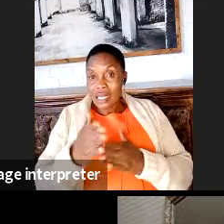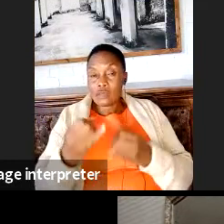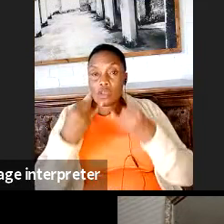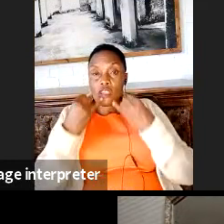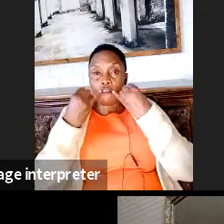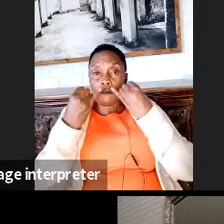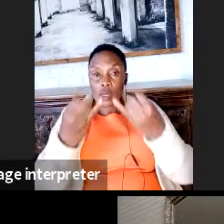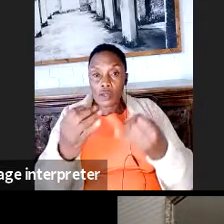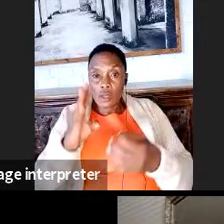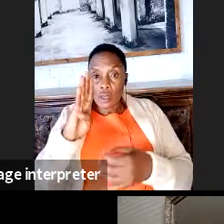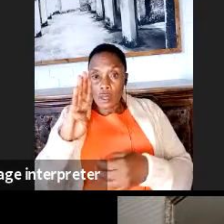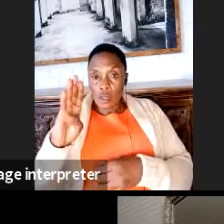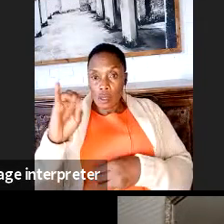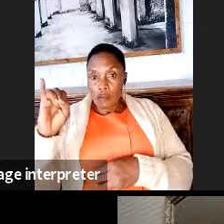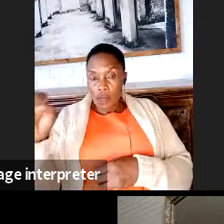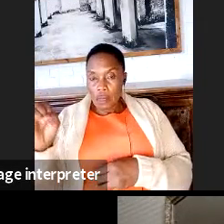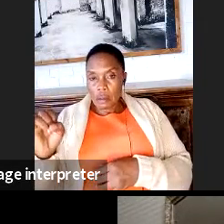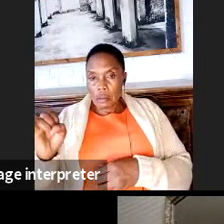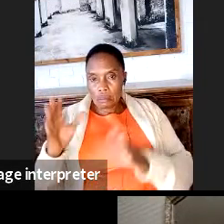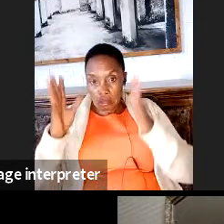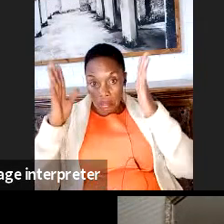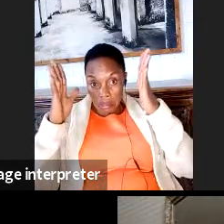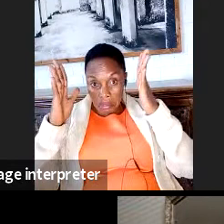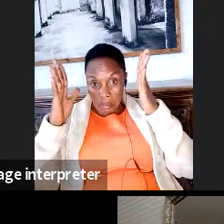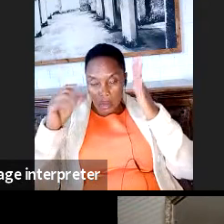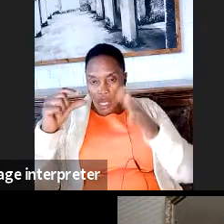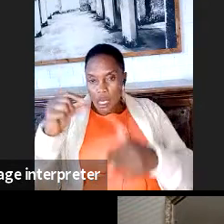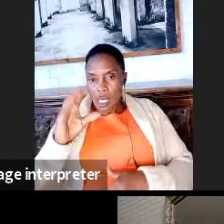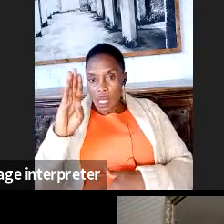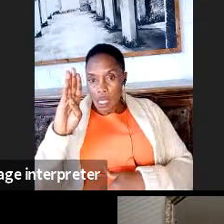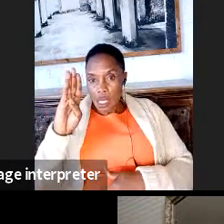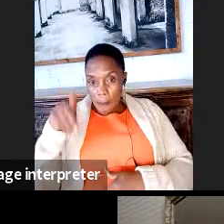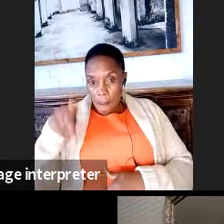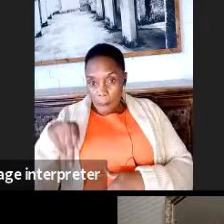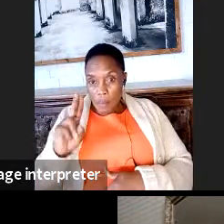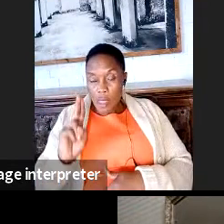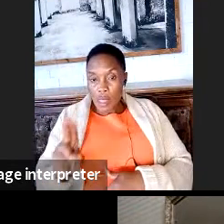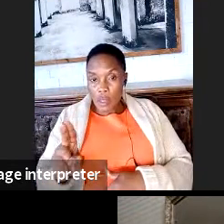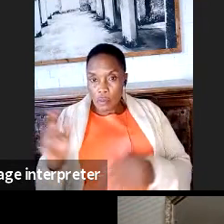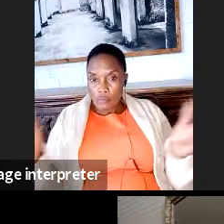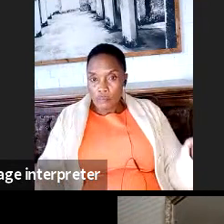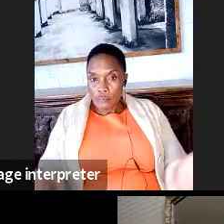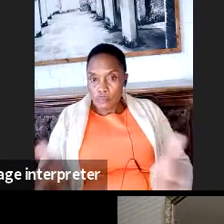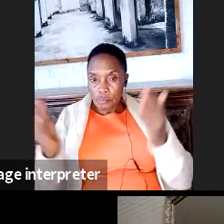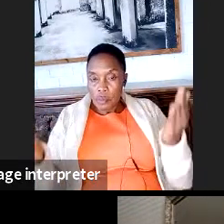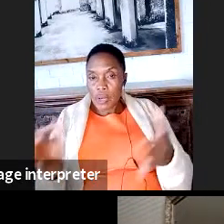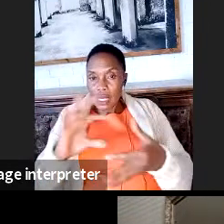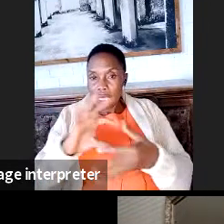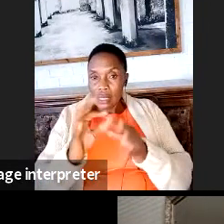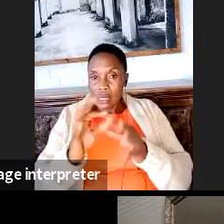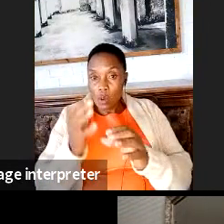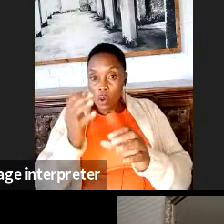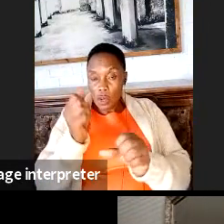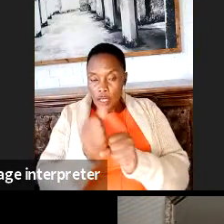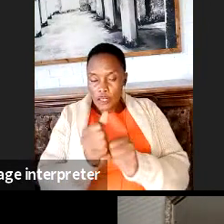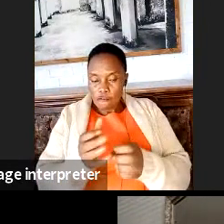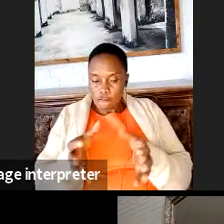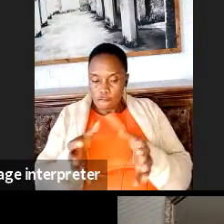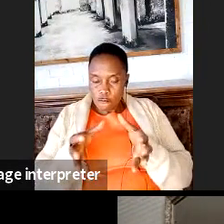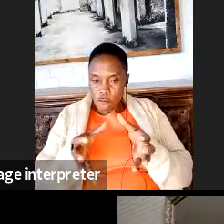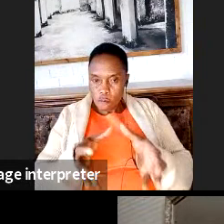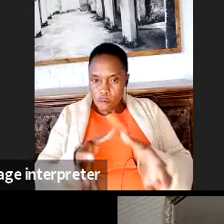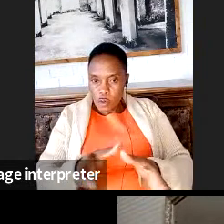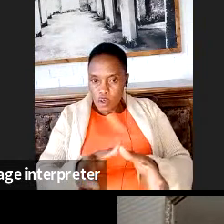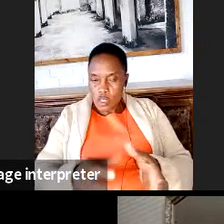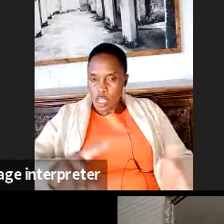very successful, that the GPU was able to mobilize with other stakeholders like the Give One in pushing for it to pass